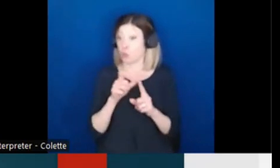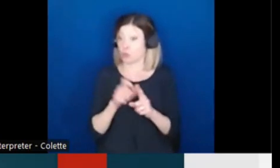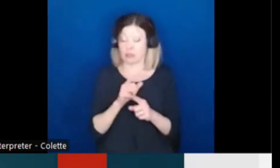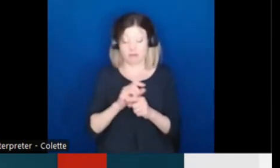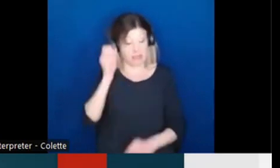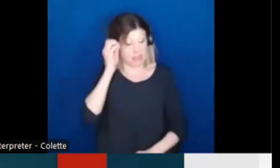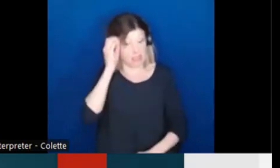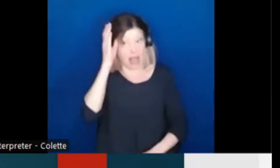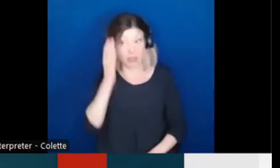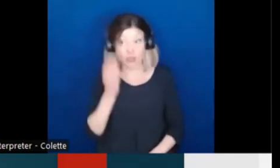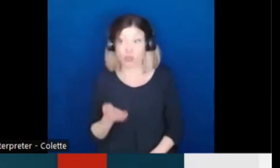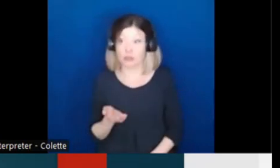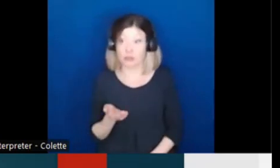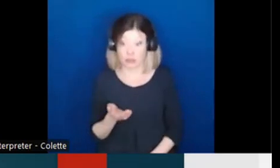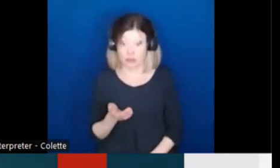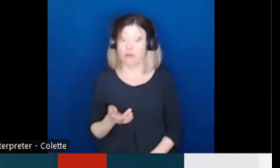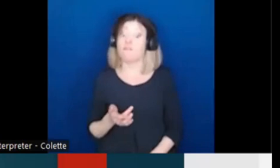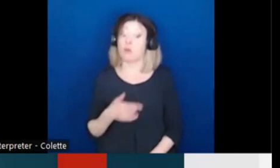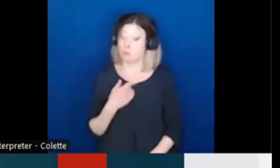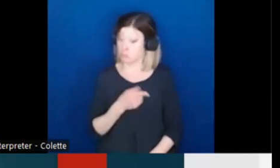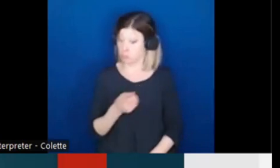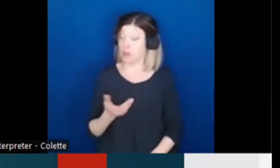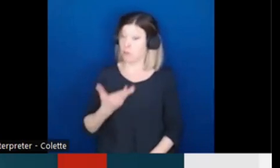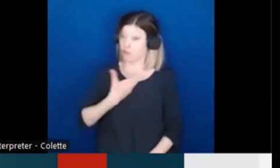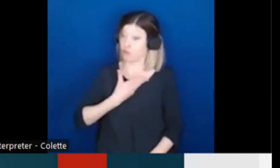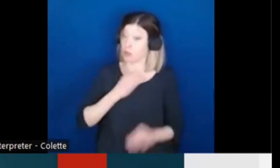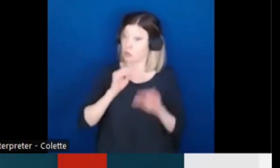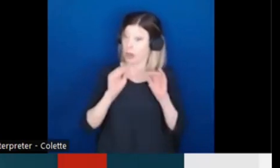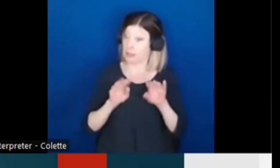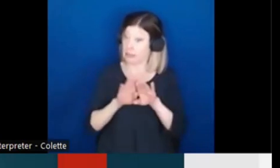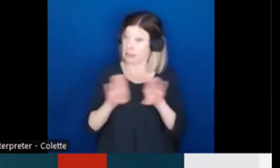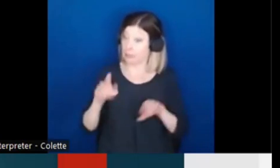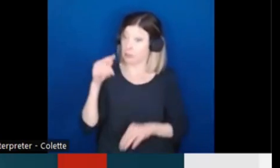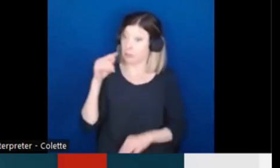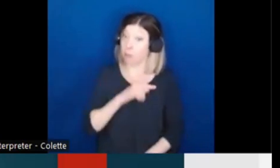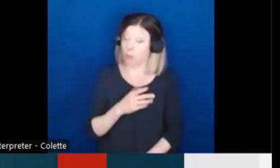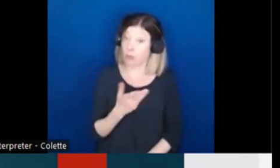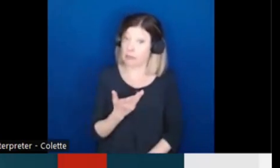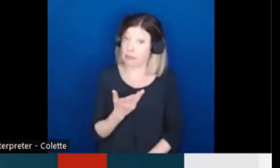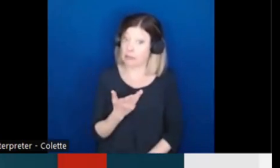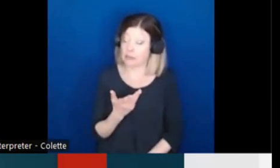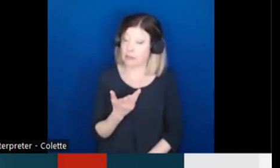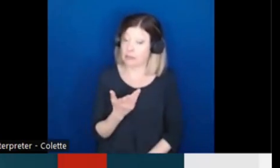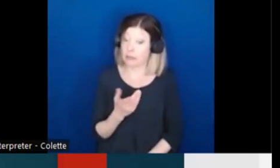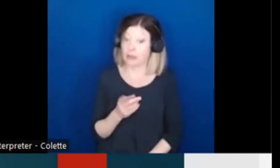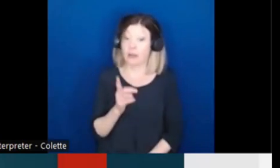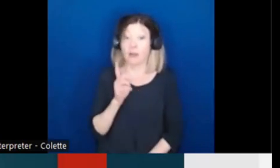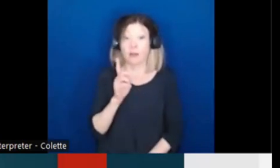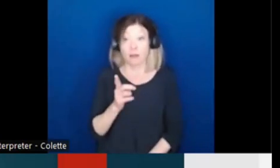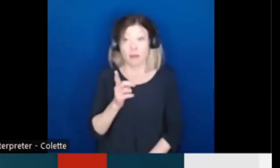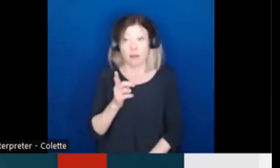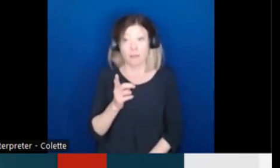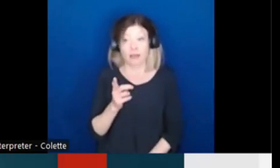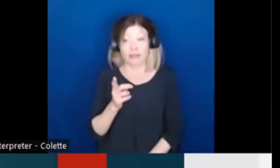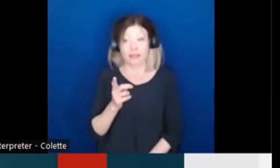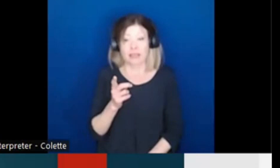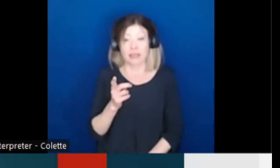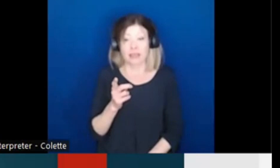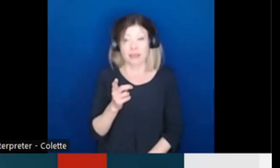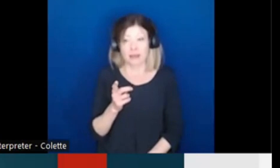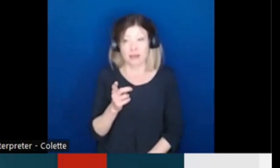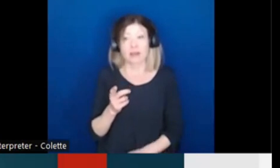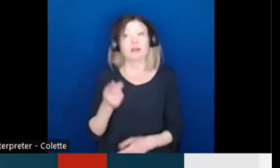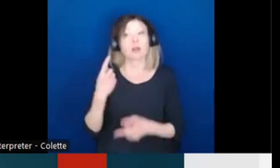an education too. But of course, the prospects of a girl in those days would be very, very different to a